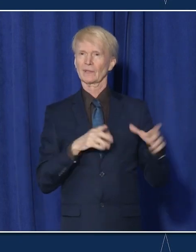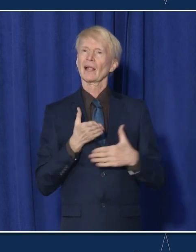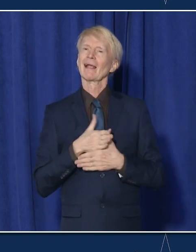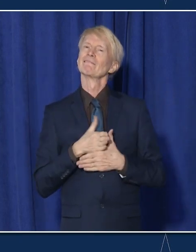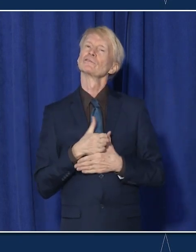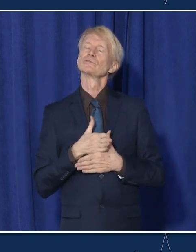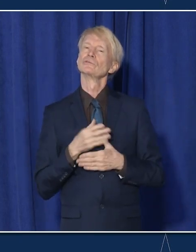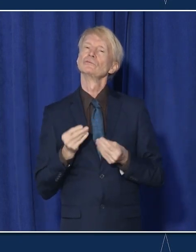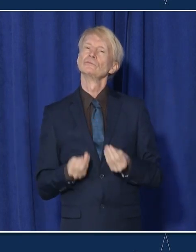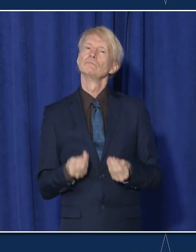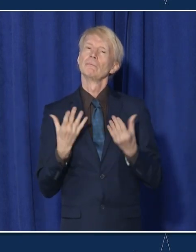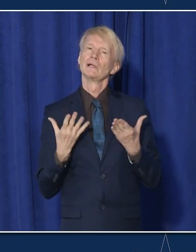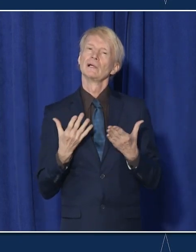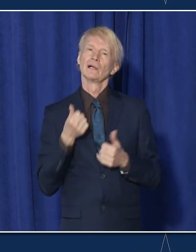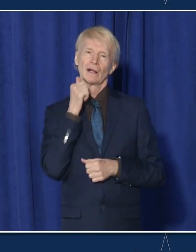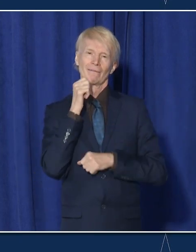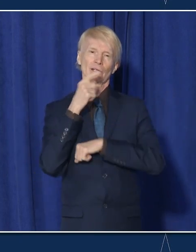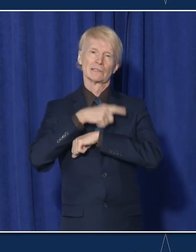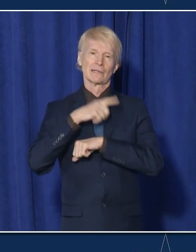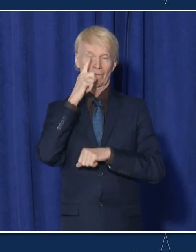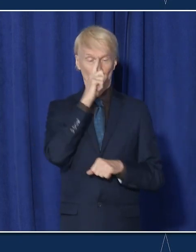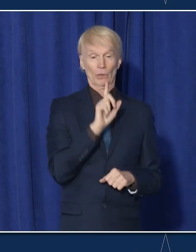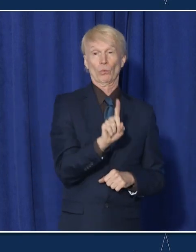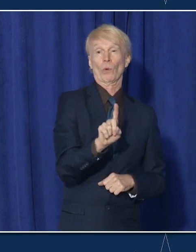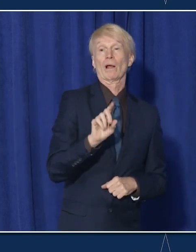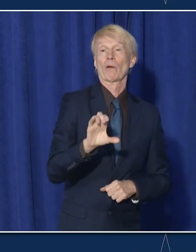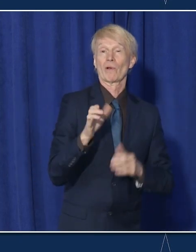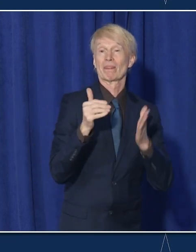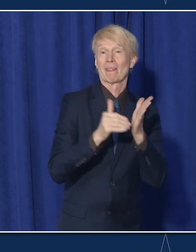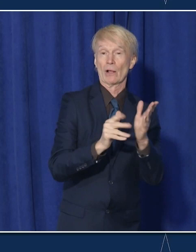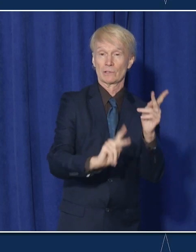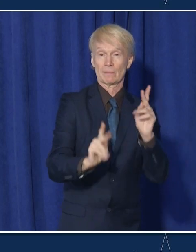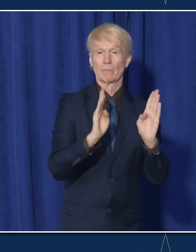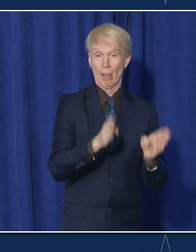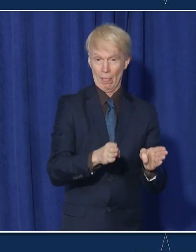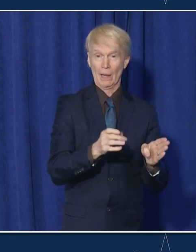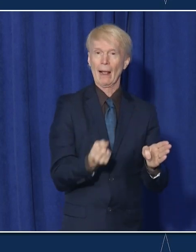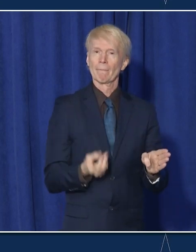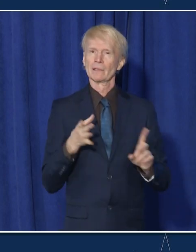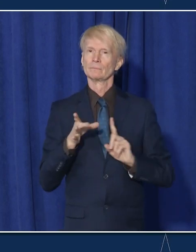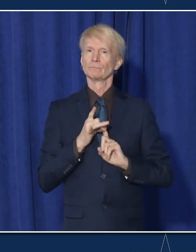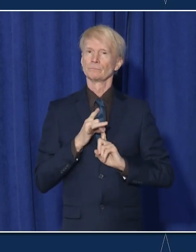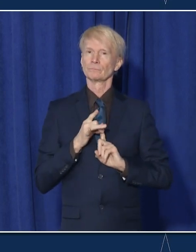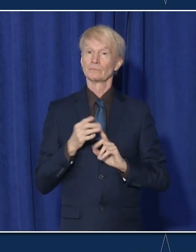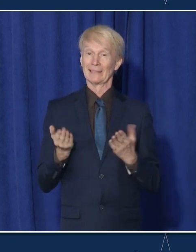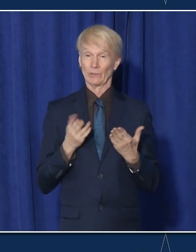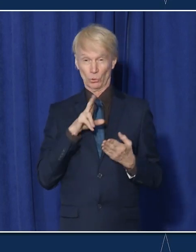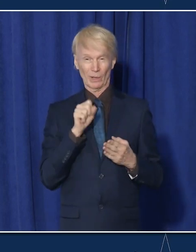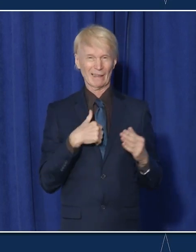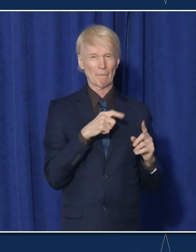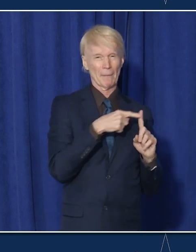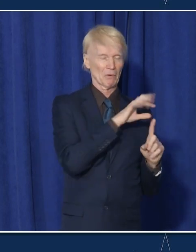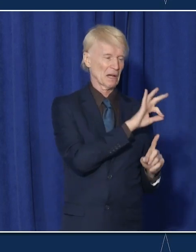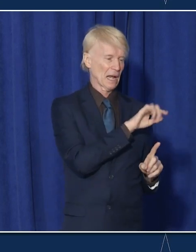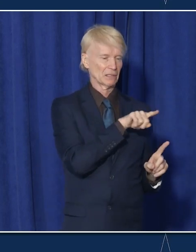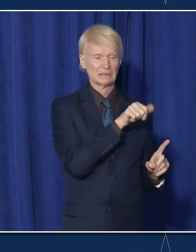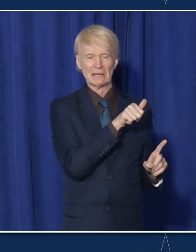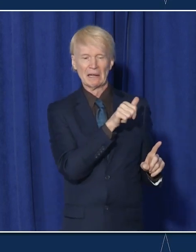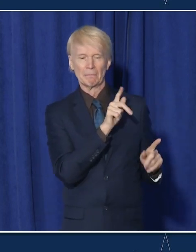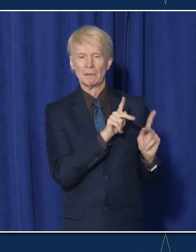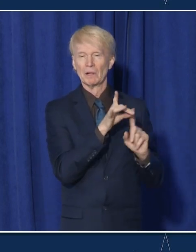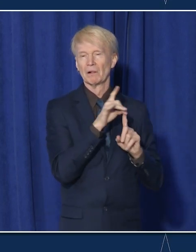average number of daily cases per 100,000 people. So I told you here, in the US, we're in the sort of 9, 10, 11